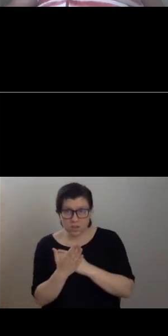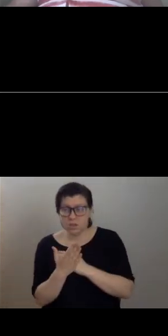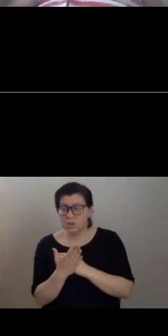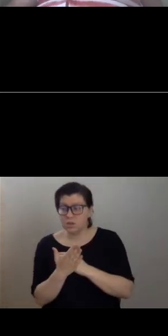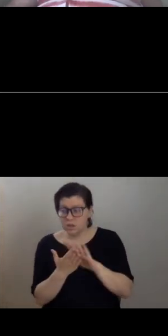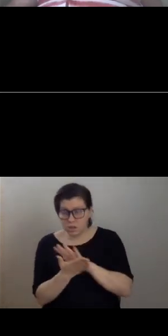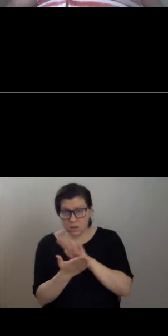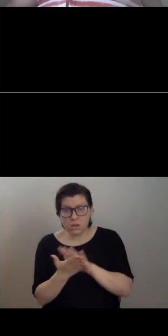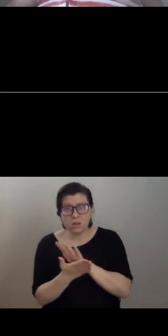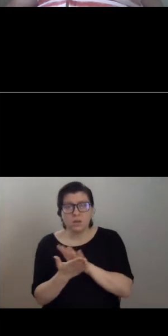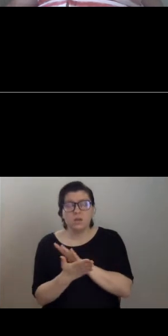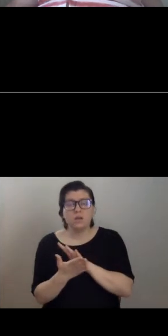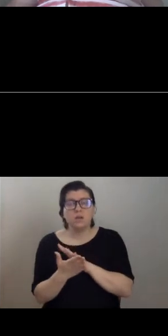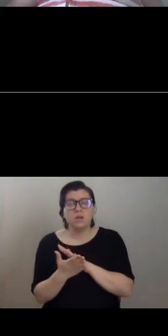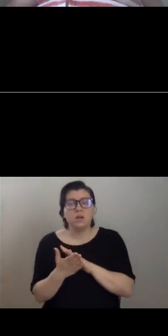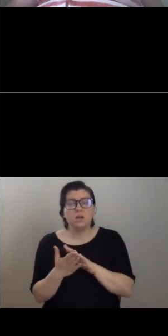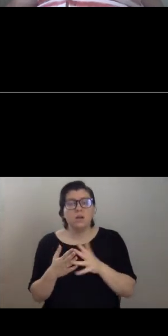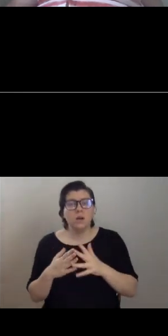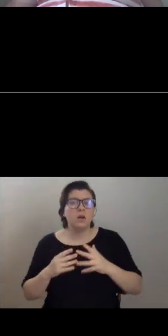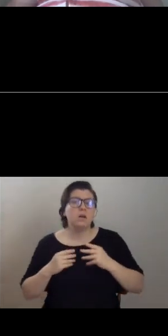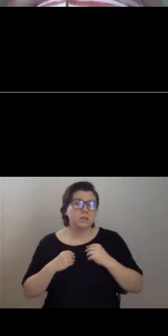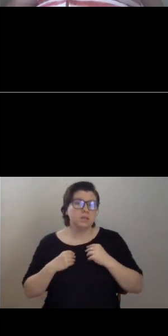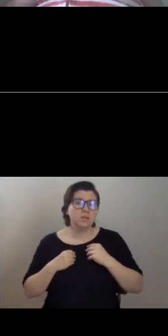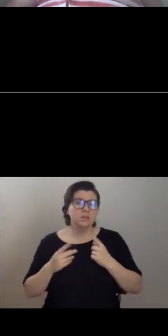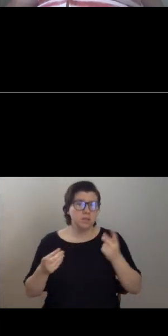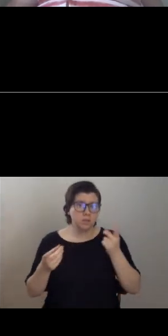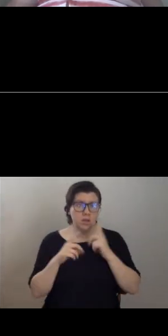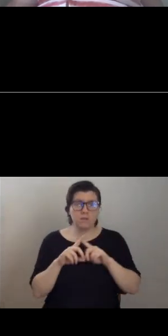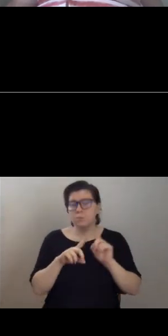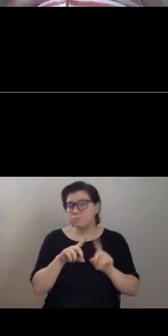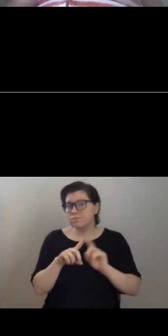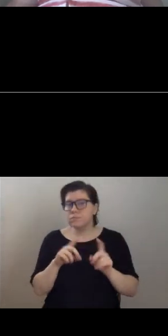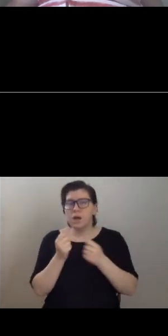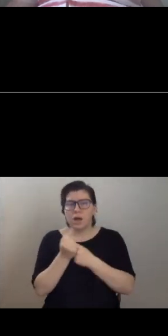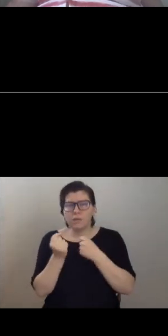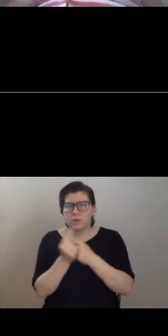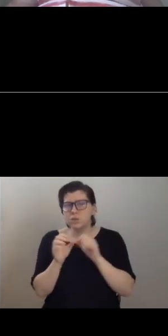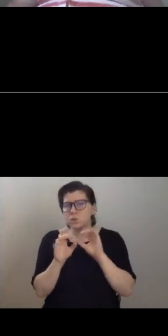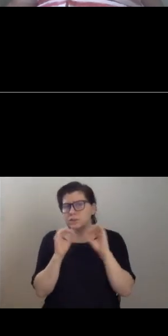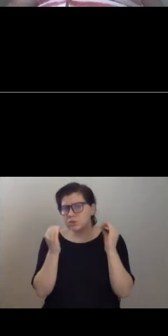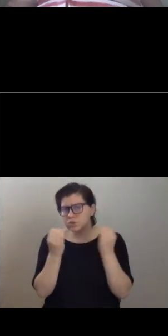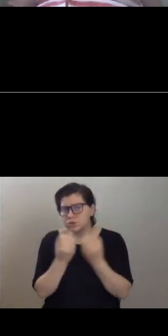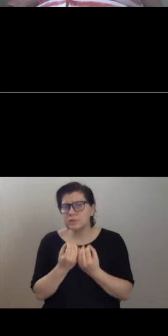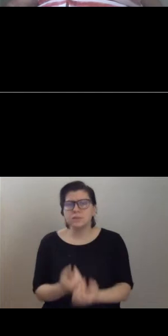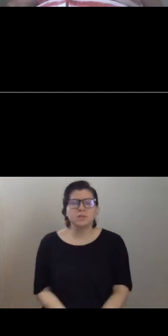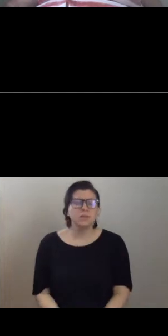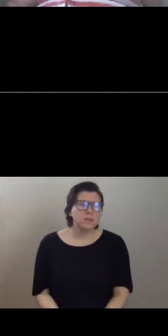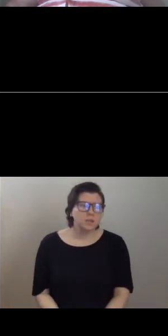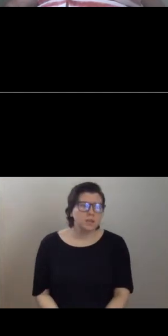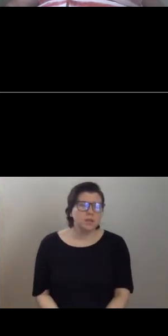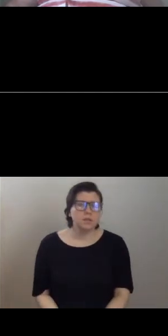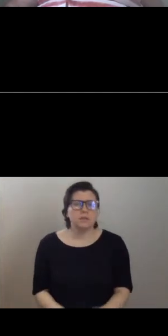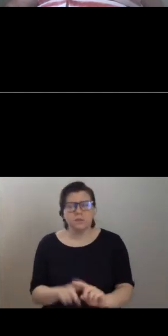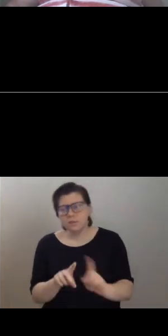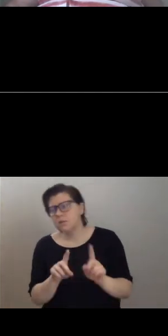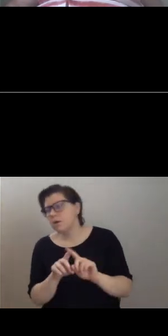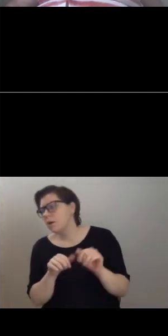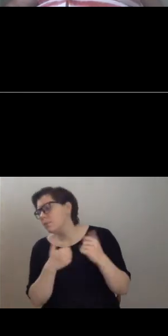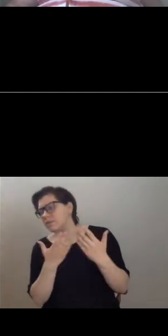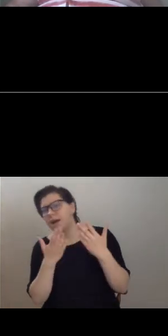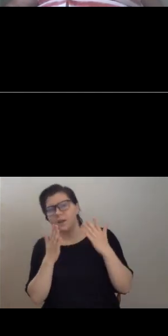that we got input from a lot of different advocacy organizations and providers in different